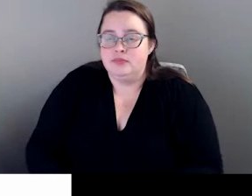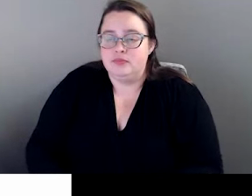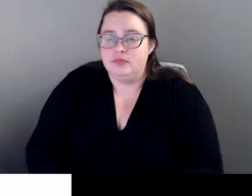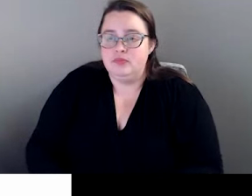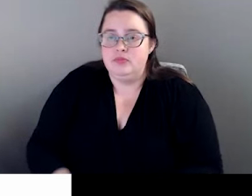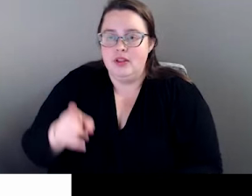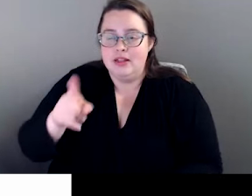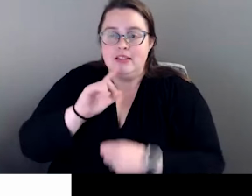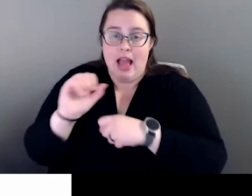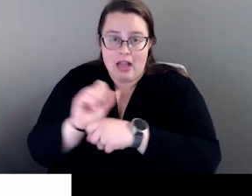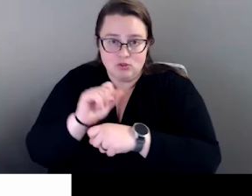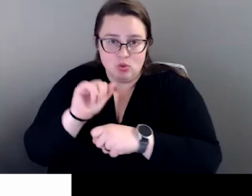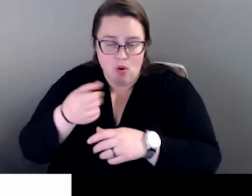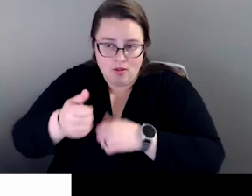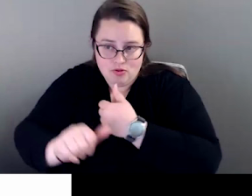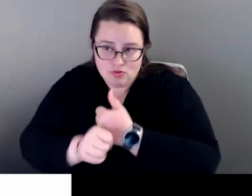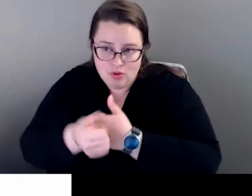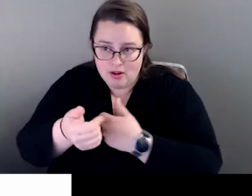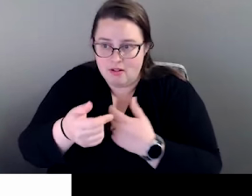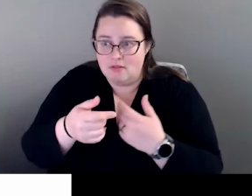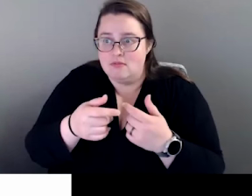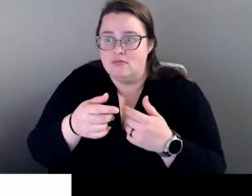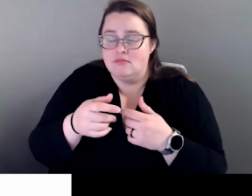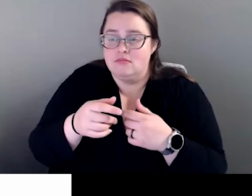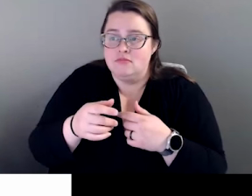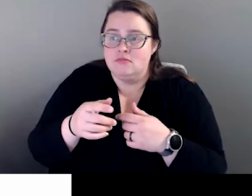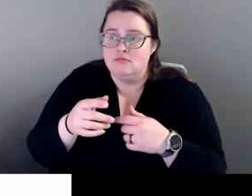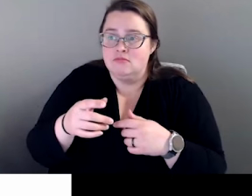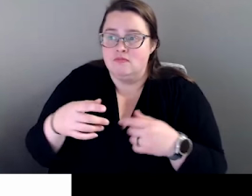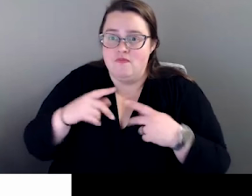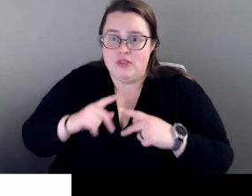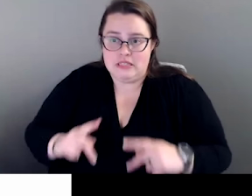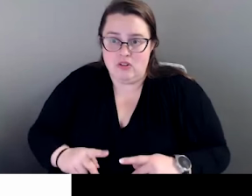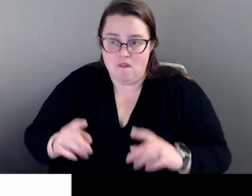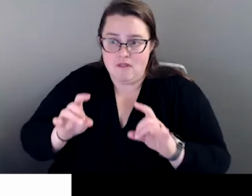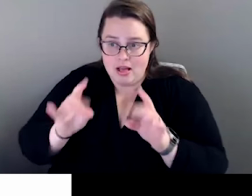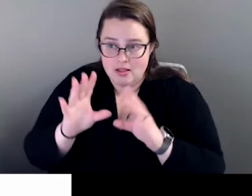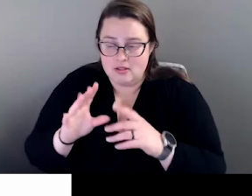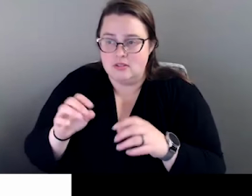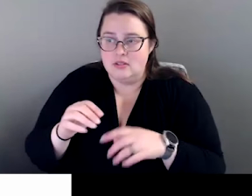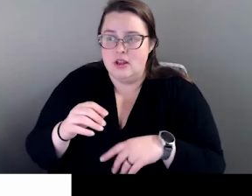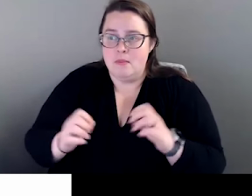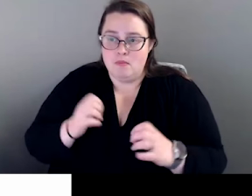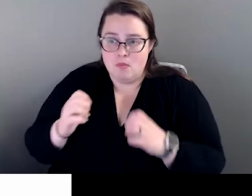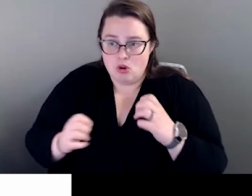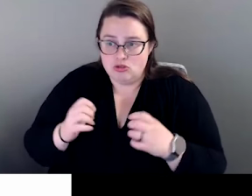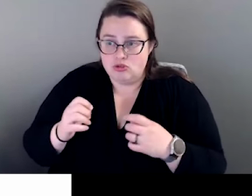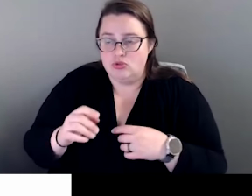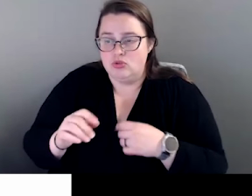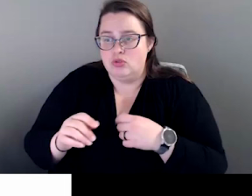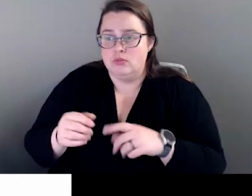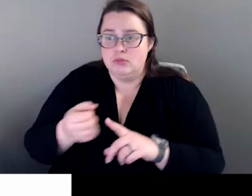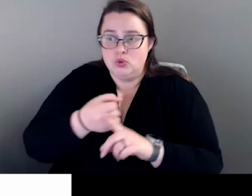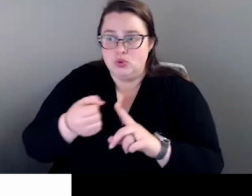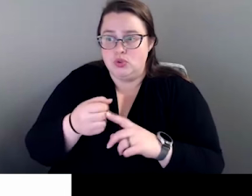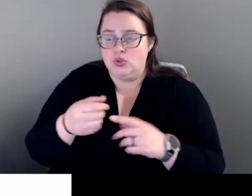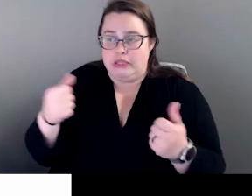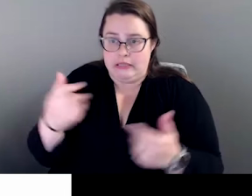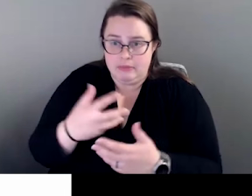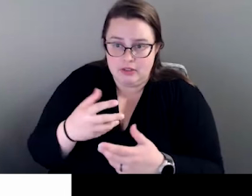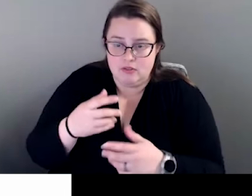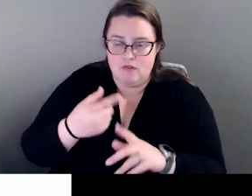physical violence, emotional abuse, intimidation, or other forms of physical and sexual abuse from an individual or